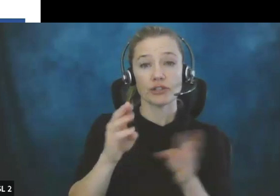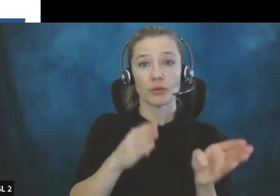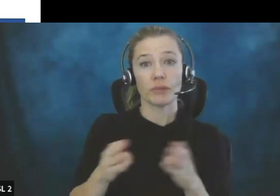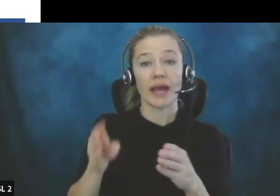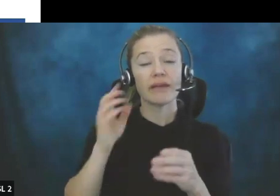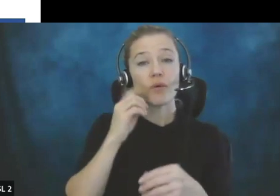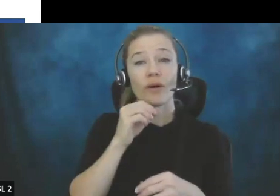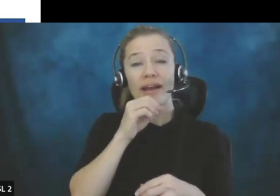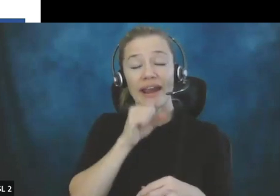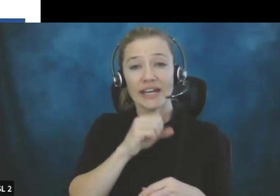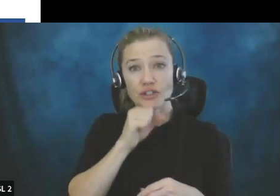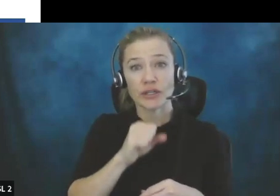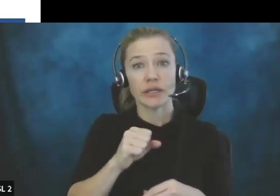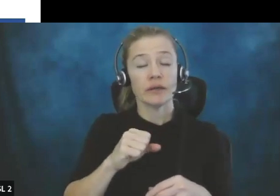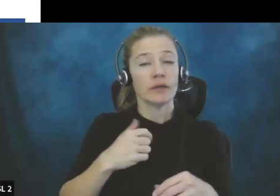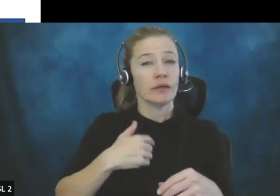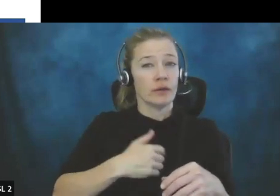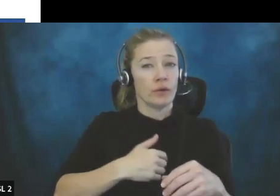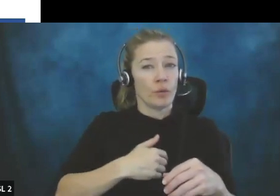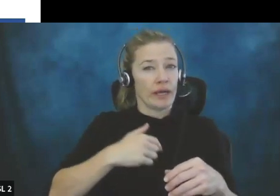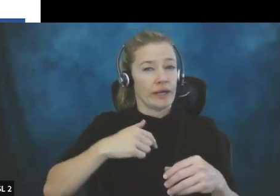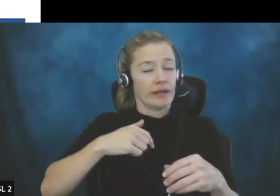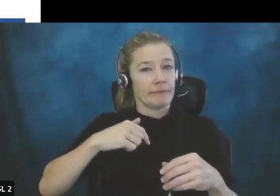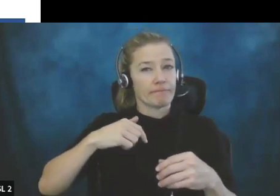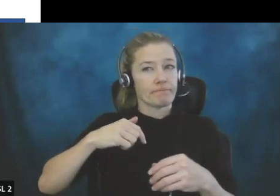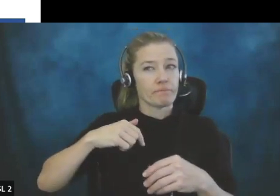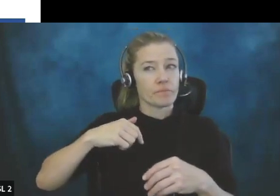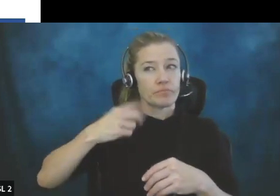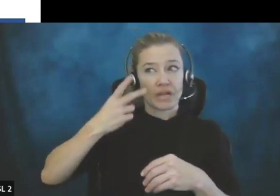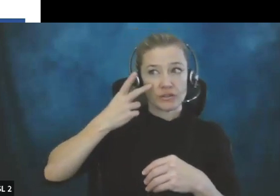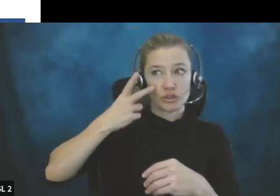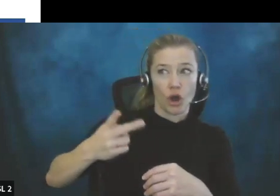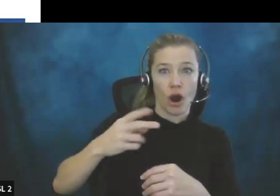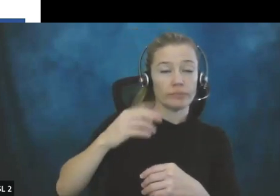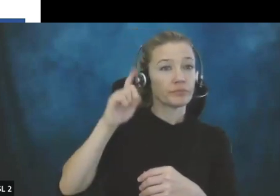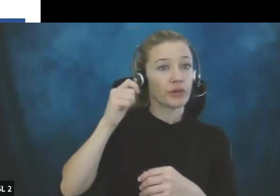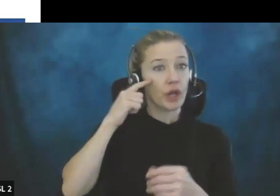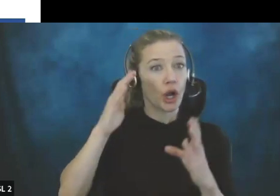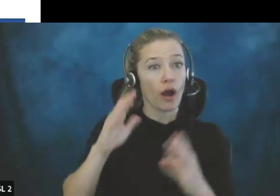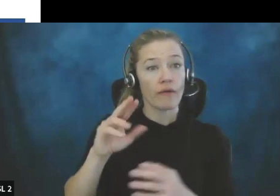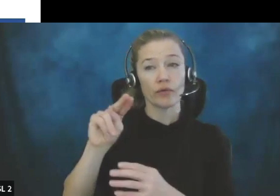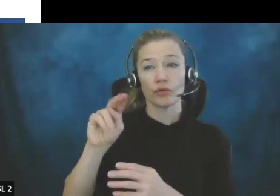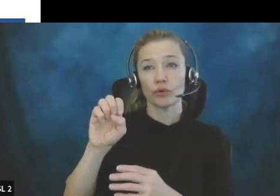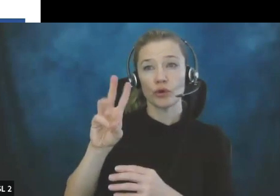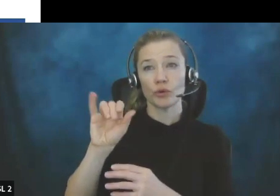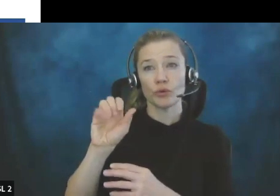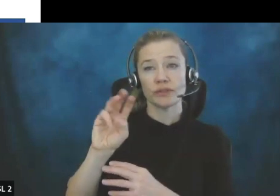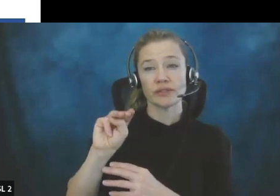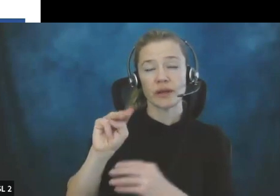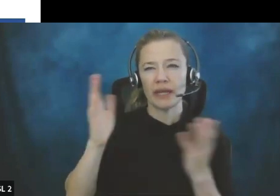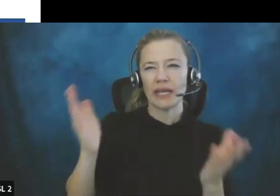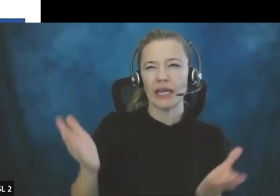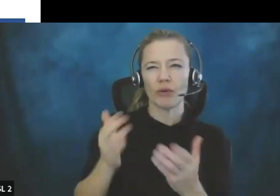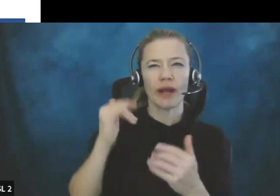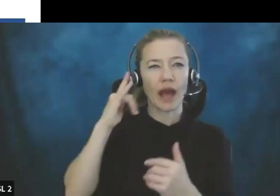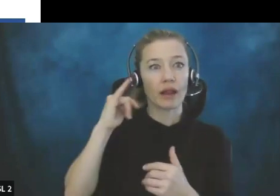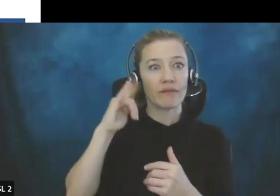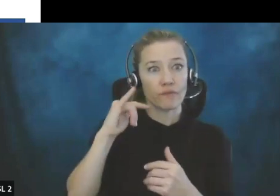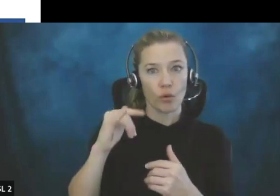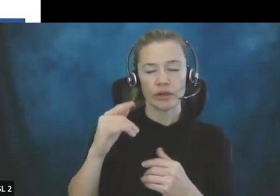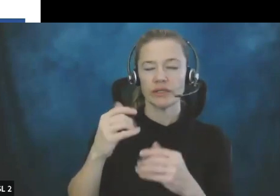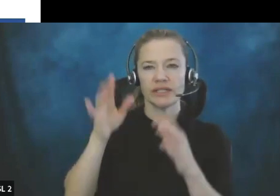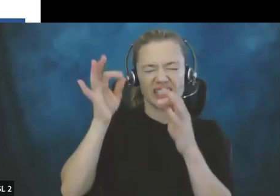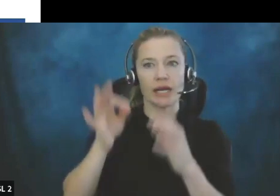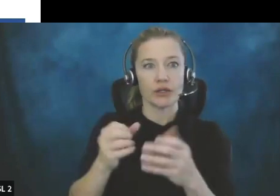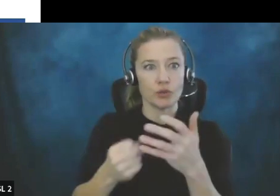on aging. And we saw the governor Newsom here in California really